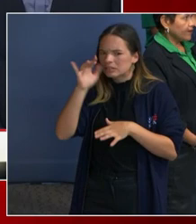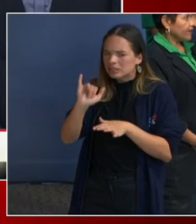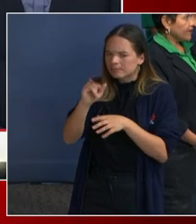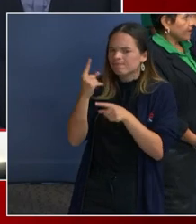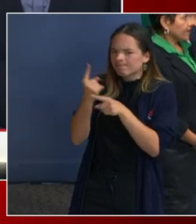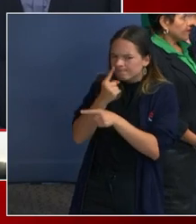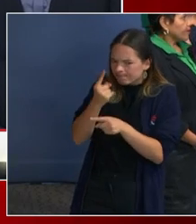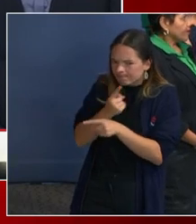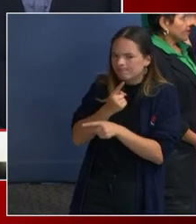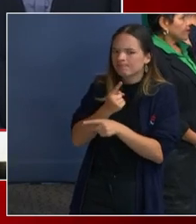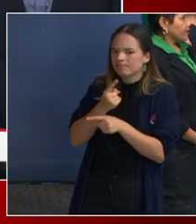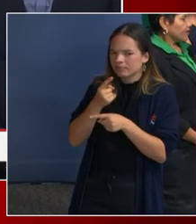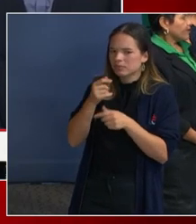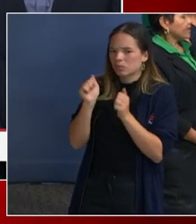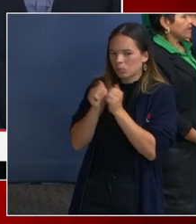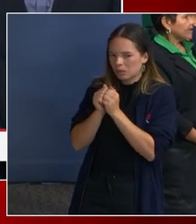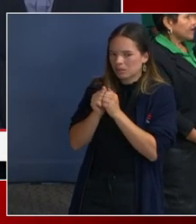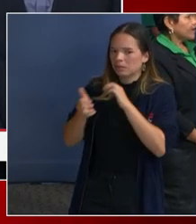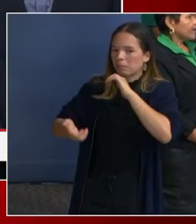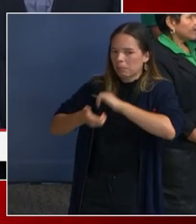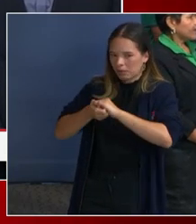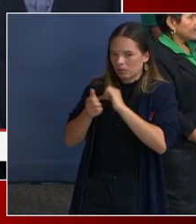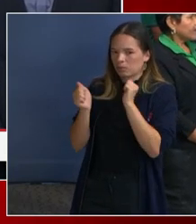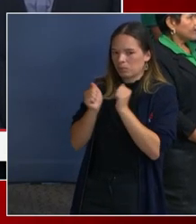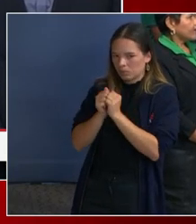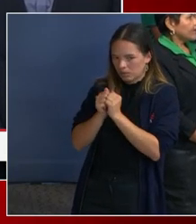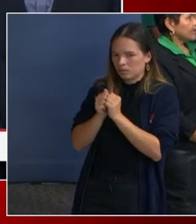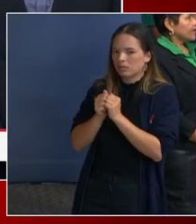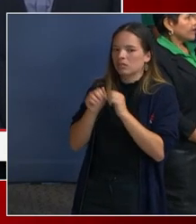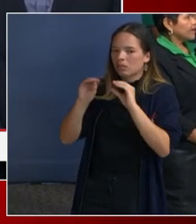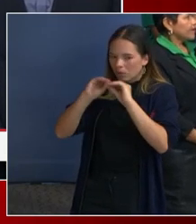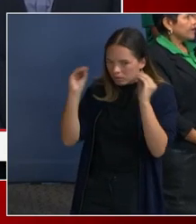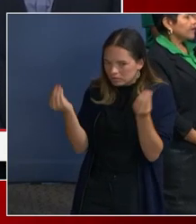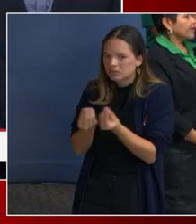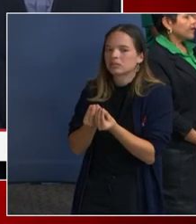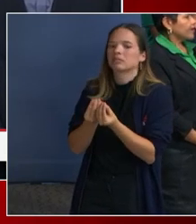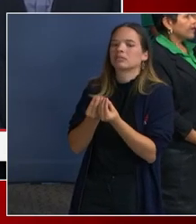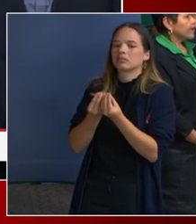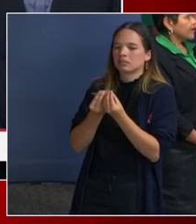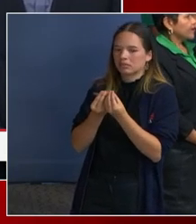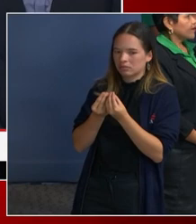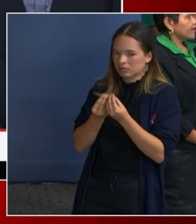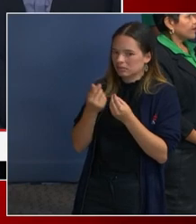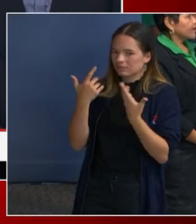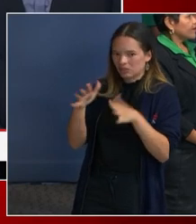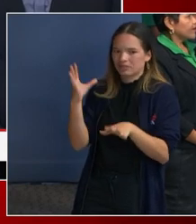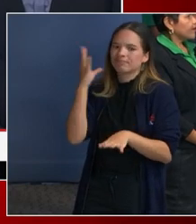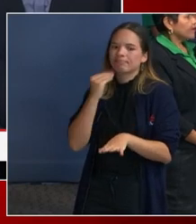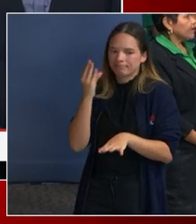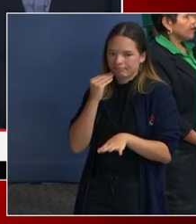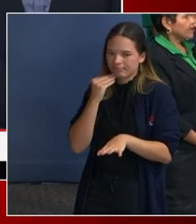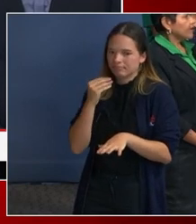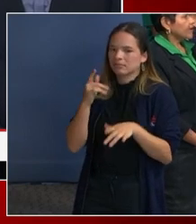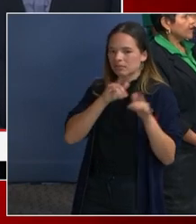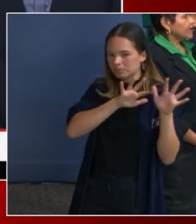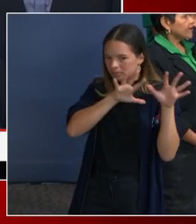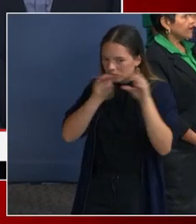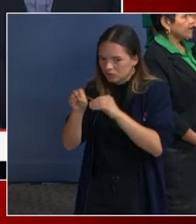worked with our partner organizations who are very experienced in this work, who've done migrant services